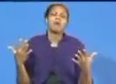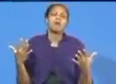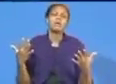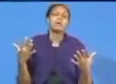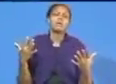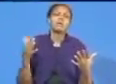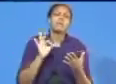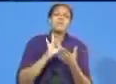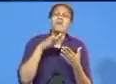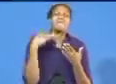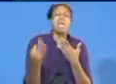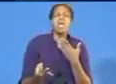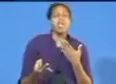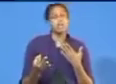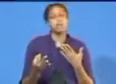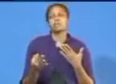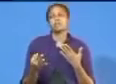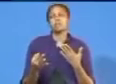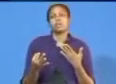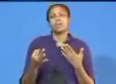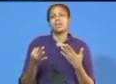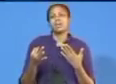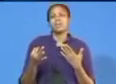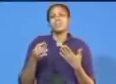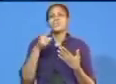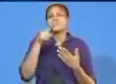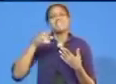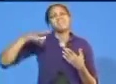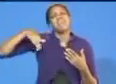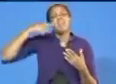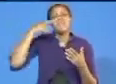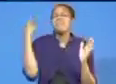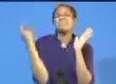is a failure to recognize